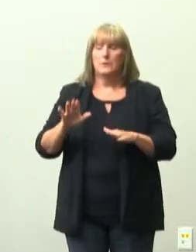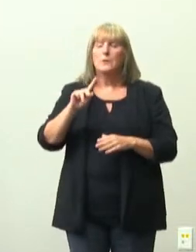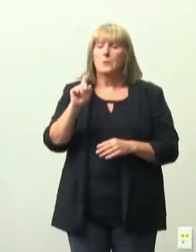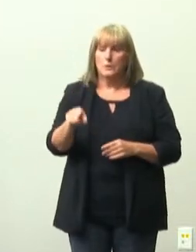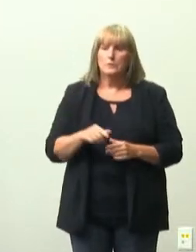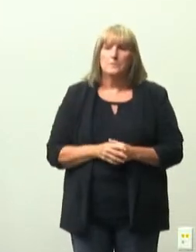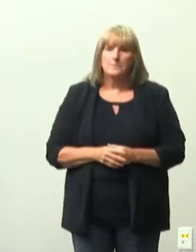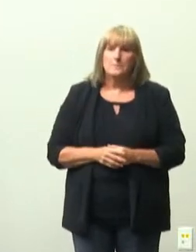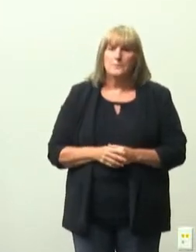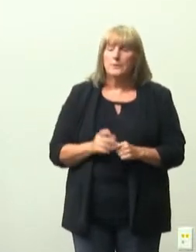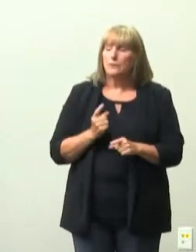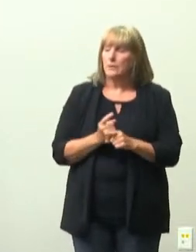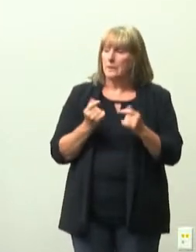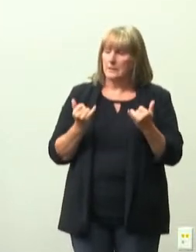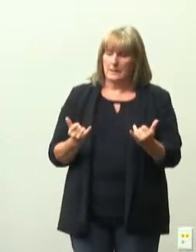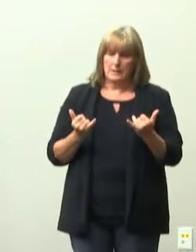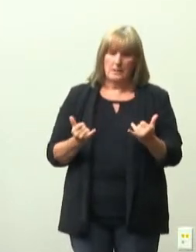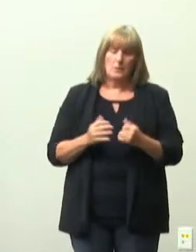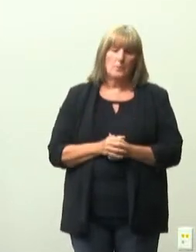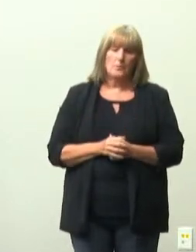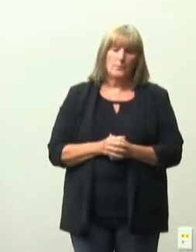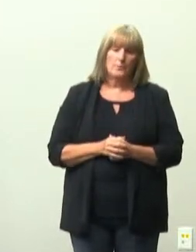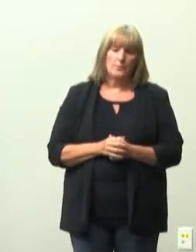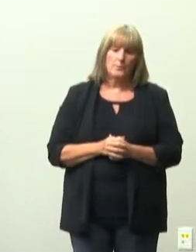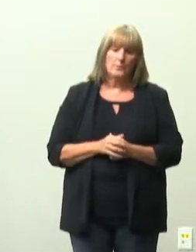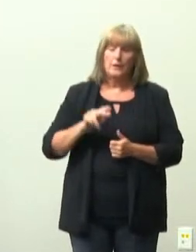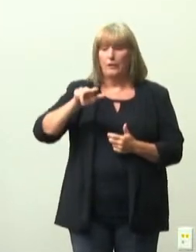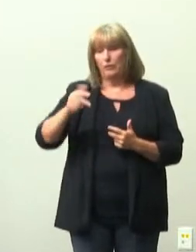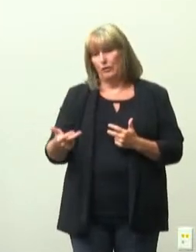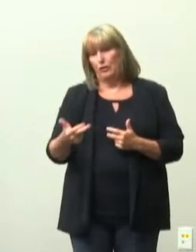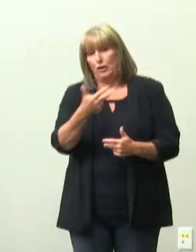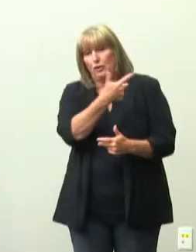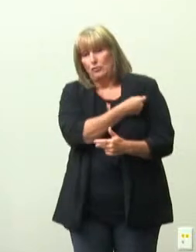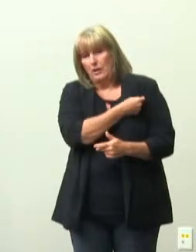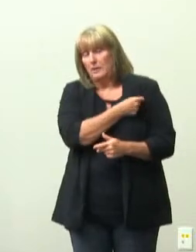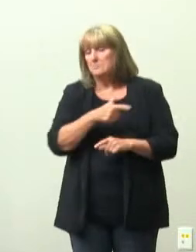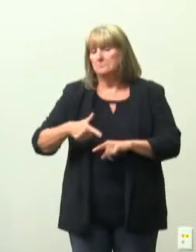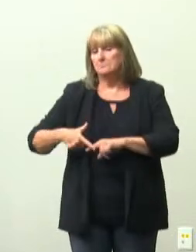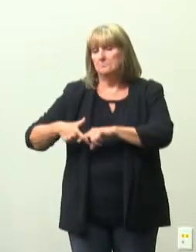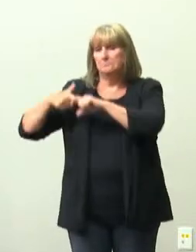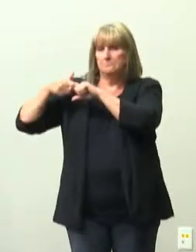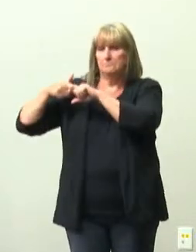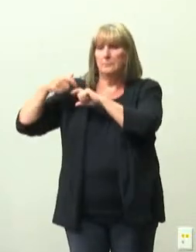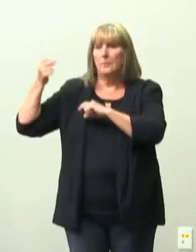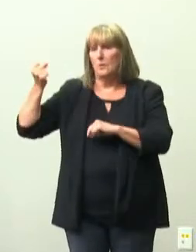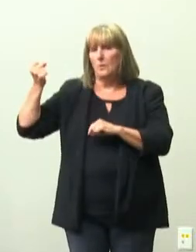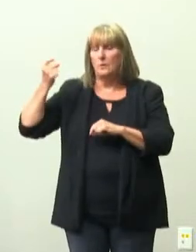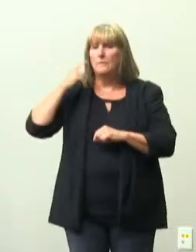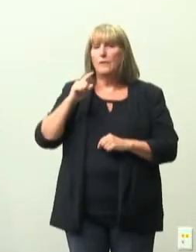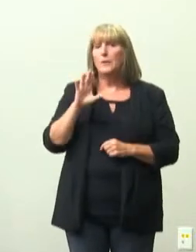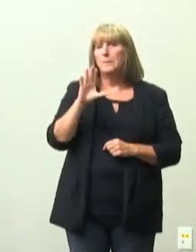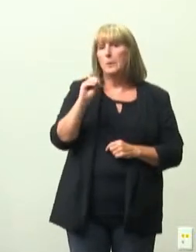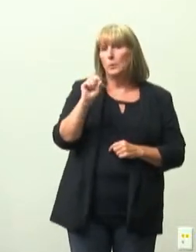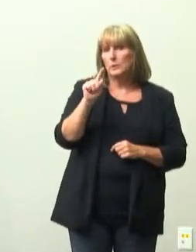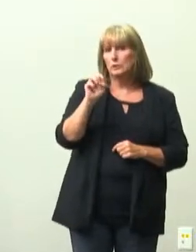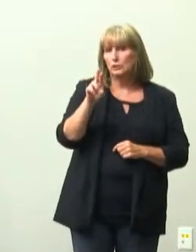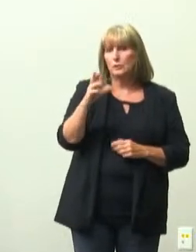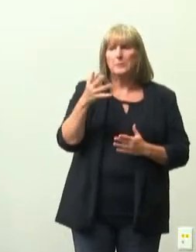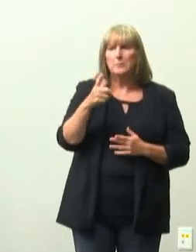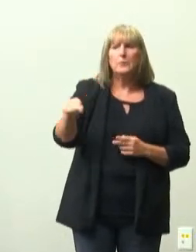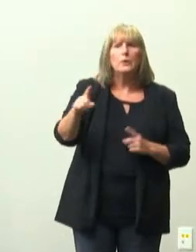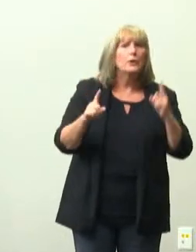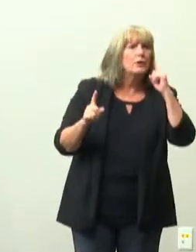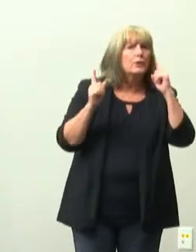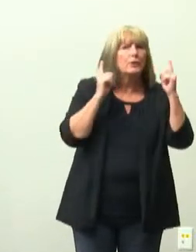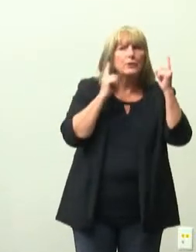you. Right now, the third shot is on hold for the booster. Many of you probably heard that.